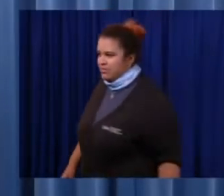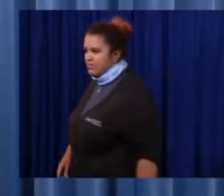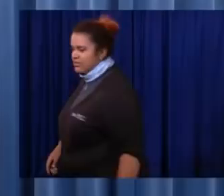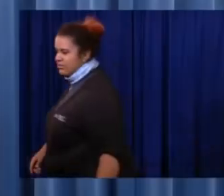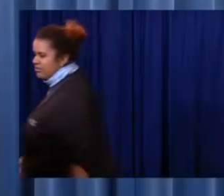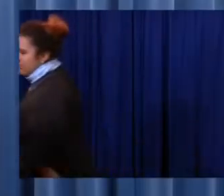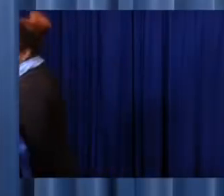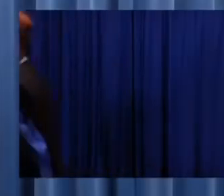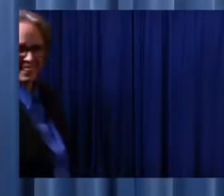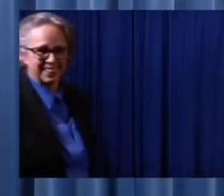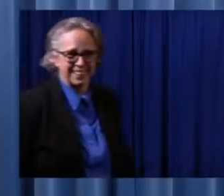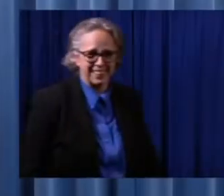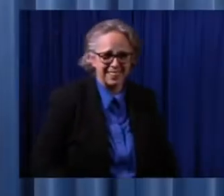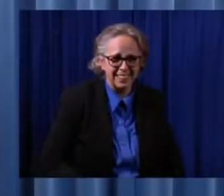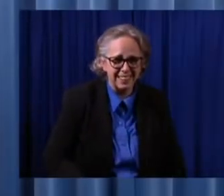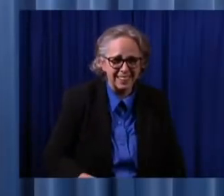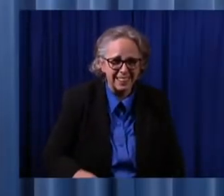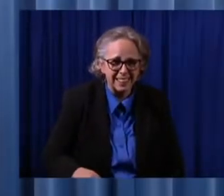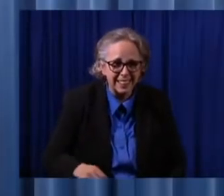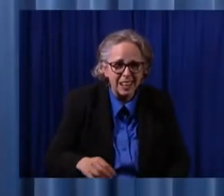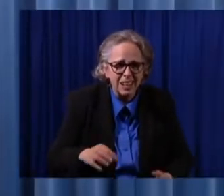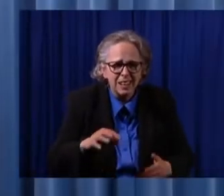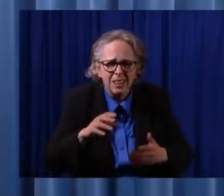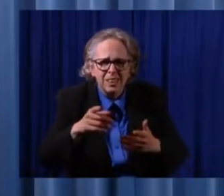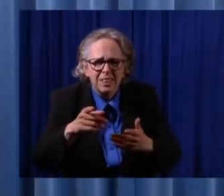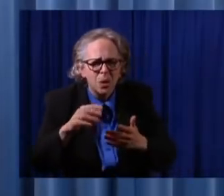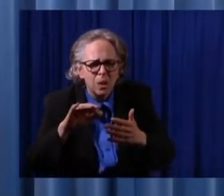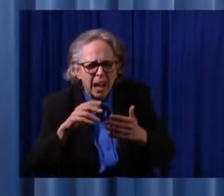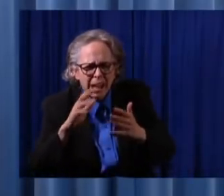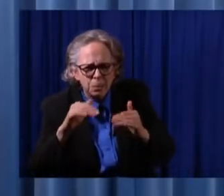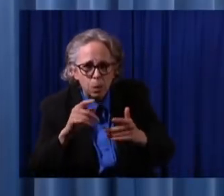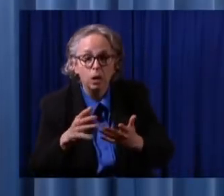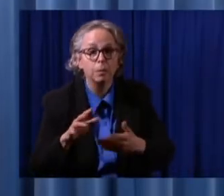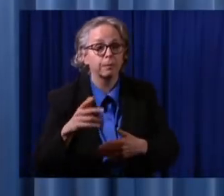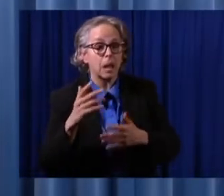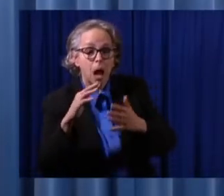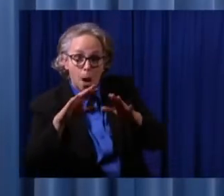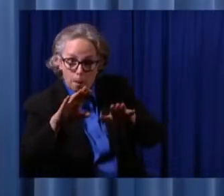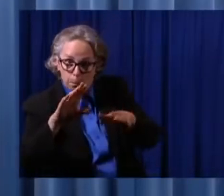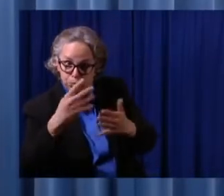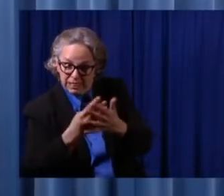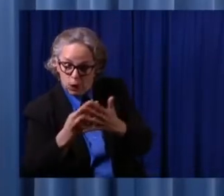I'm sorry. When do I expect to what? Open prisons to visitations?